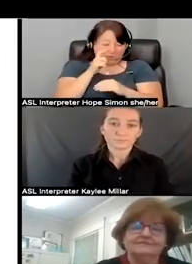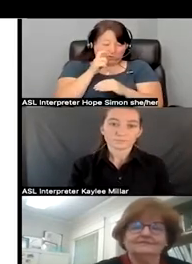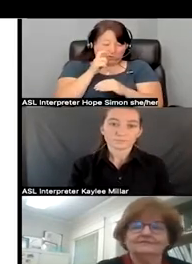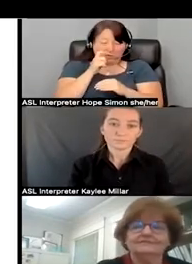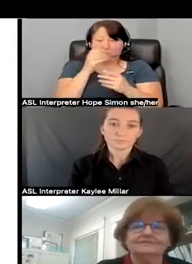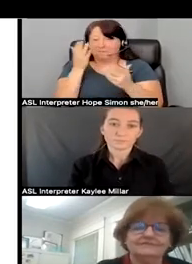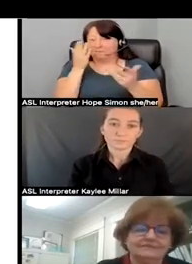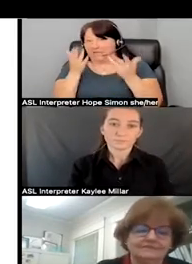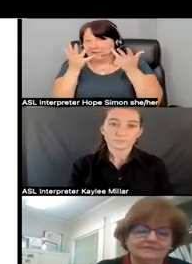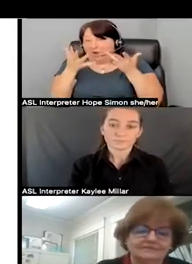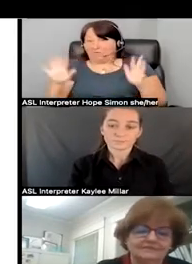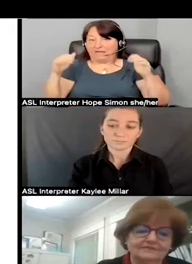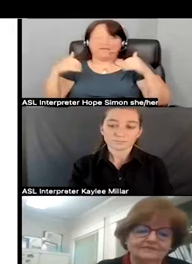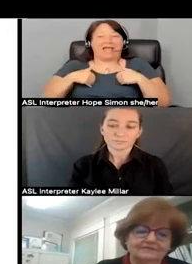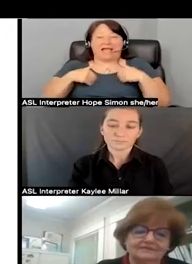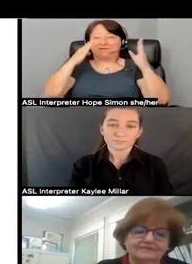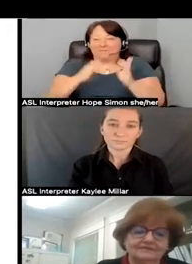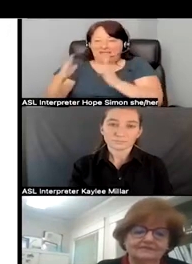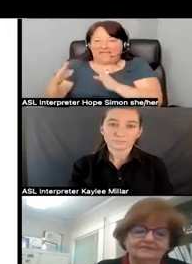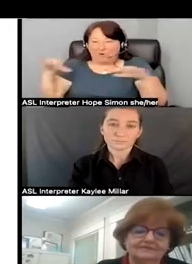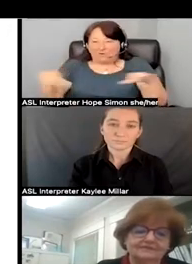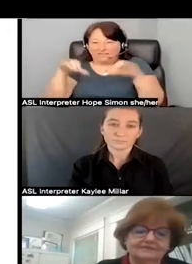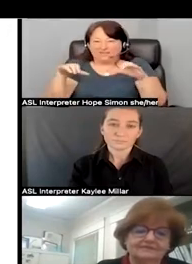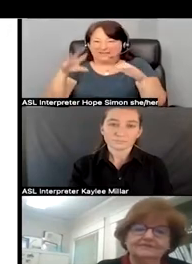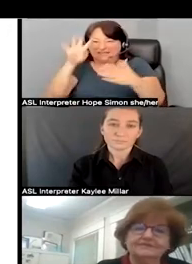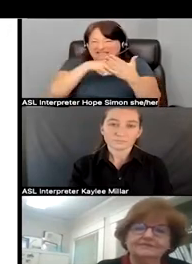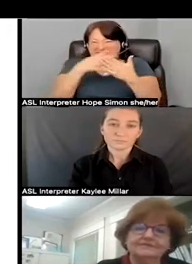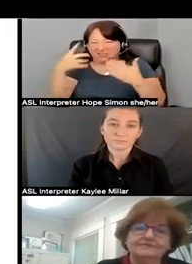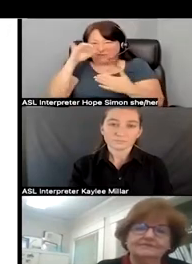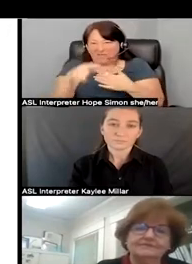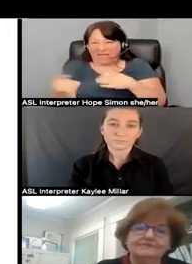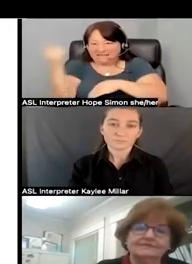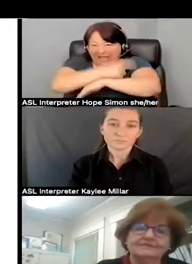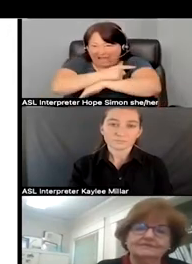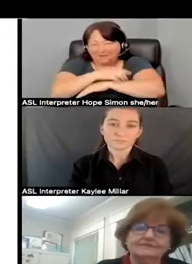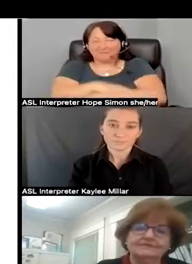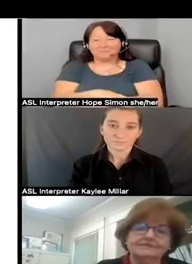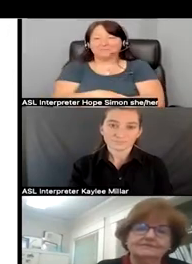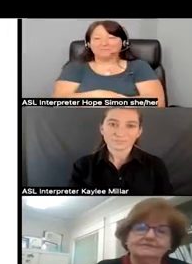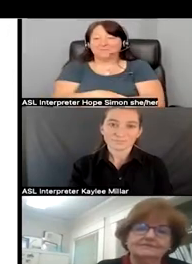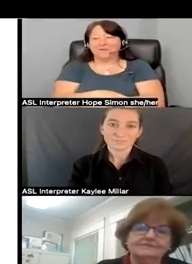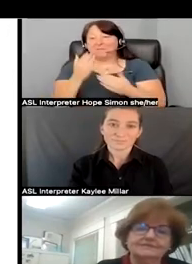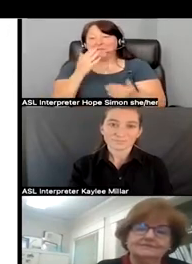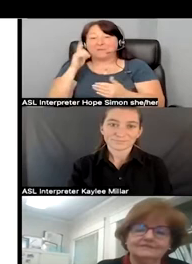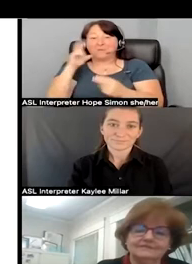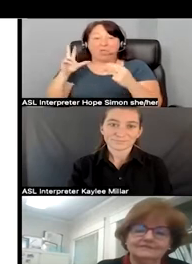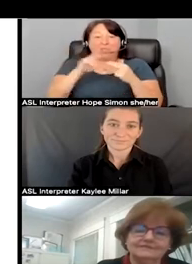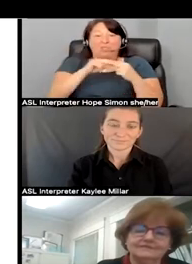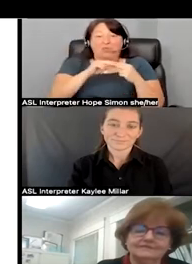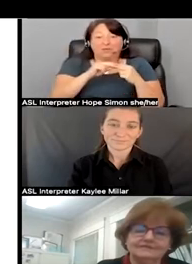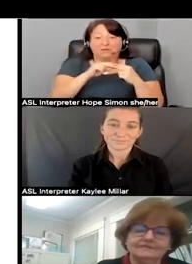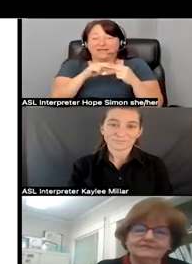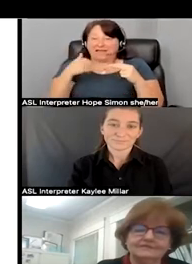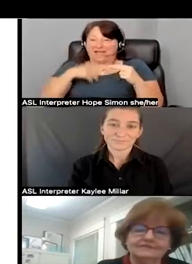some a plan or an activity scheduled for that day. And it could be that we want to piggyback on that and have that